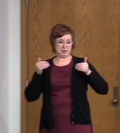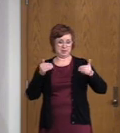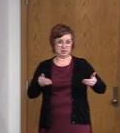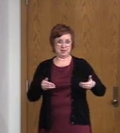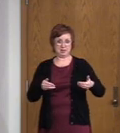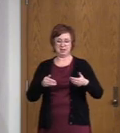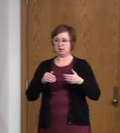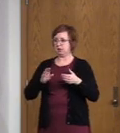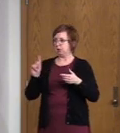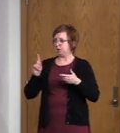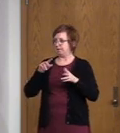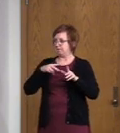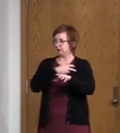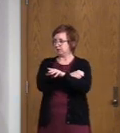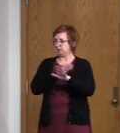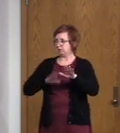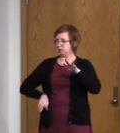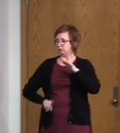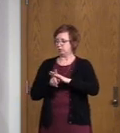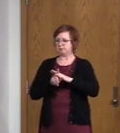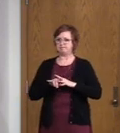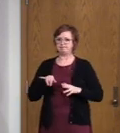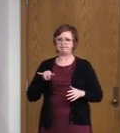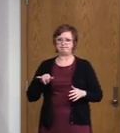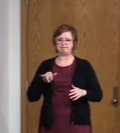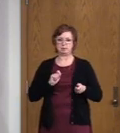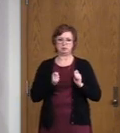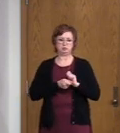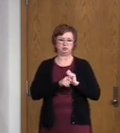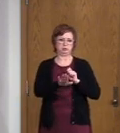as expected. And this has been part of the challenge in